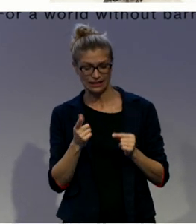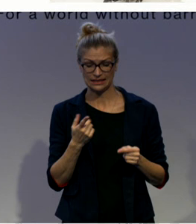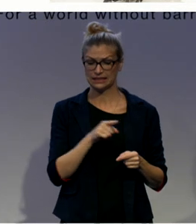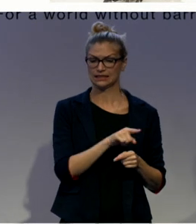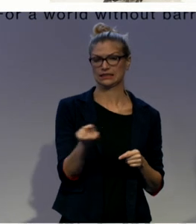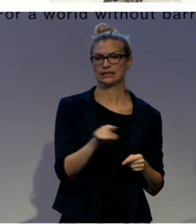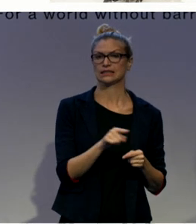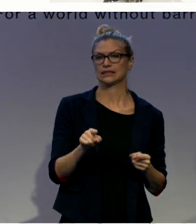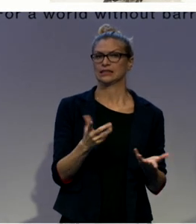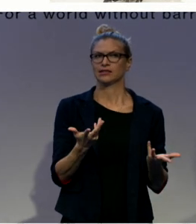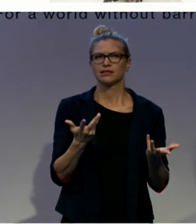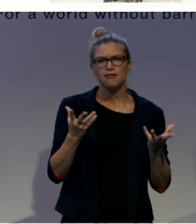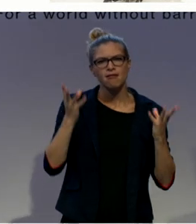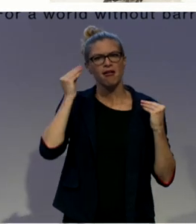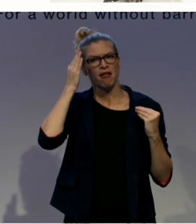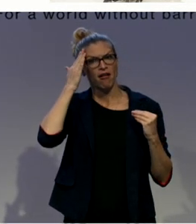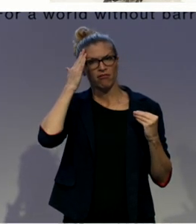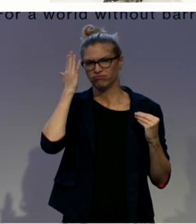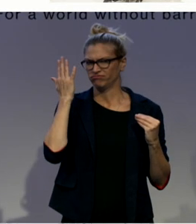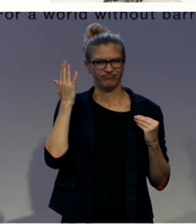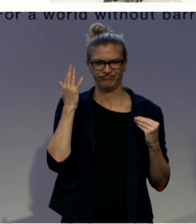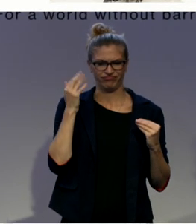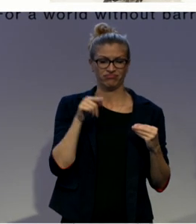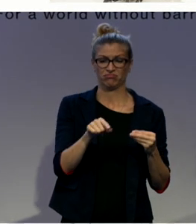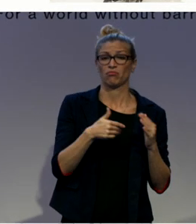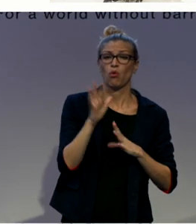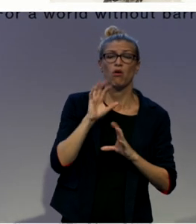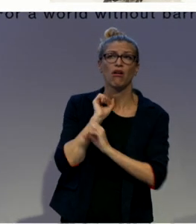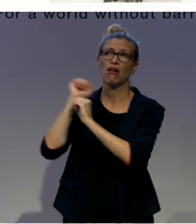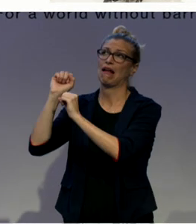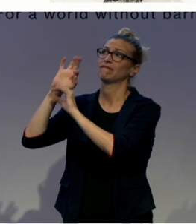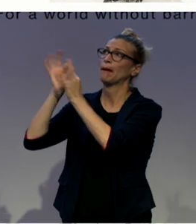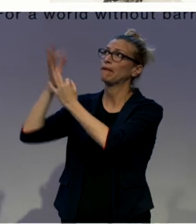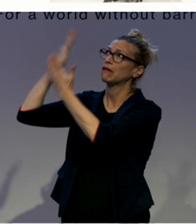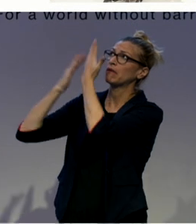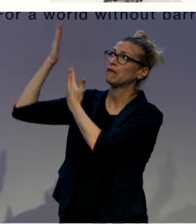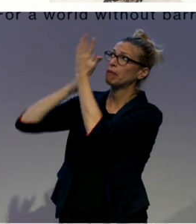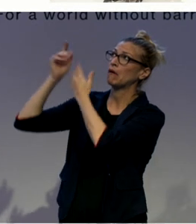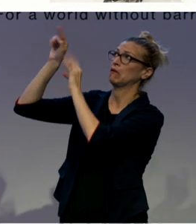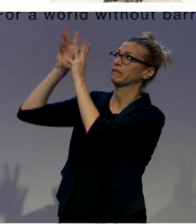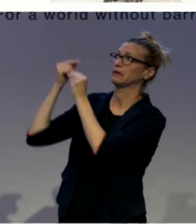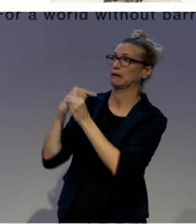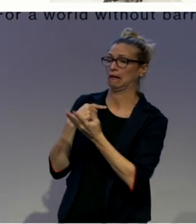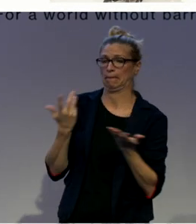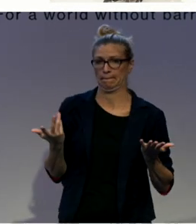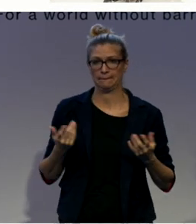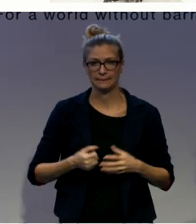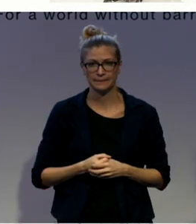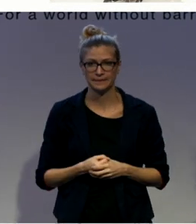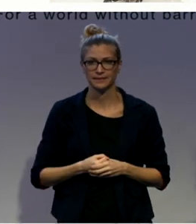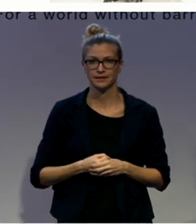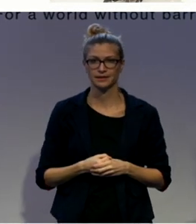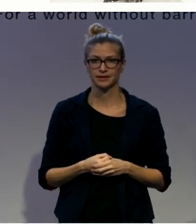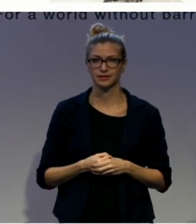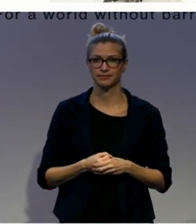have been dependently on their family. Yet, people with disability, with severe disability, they also